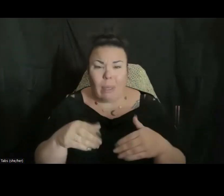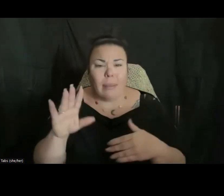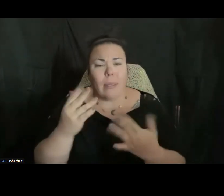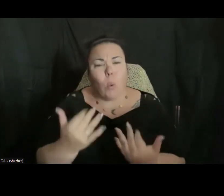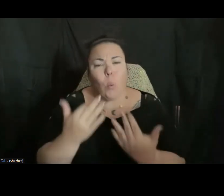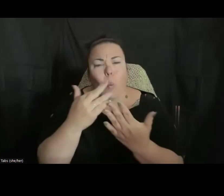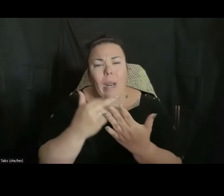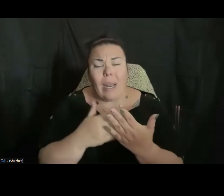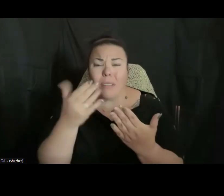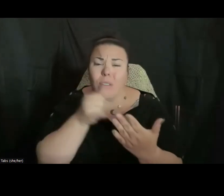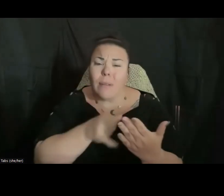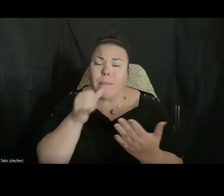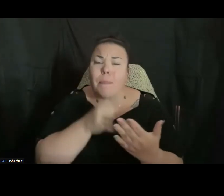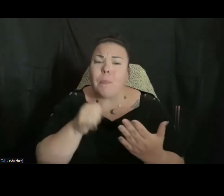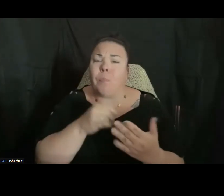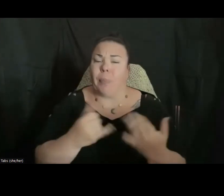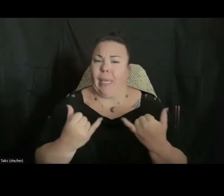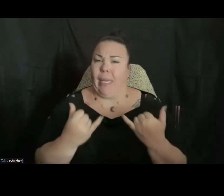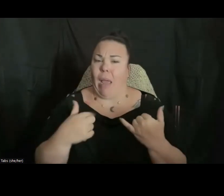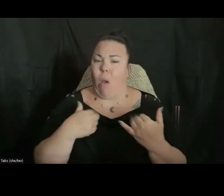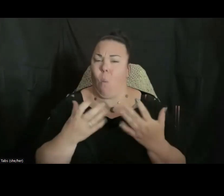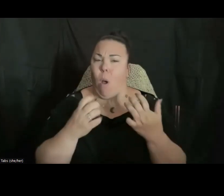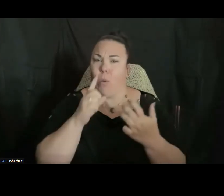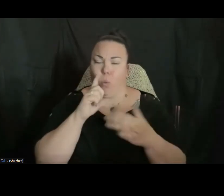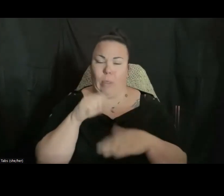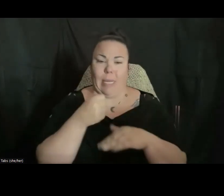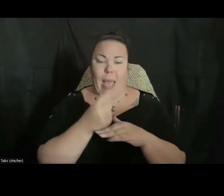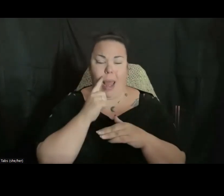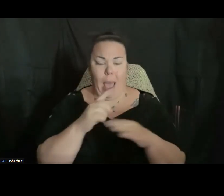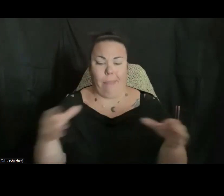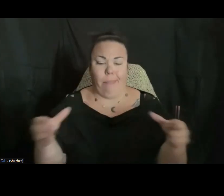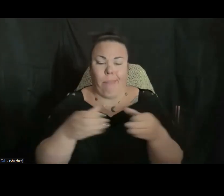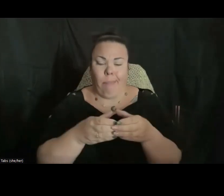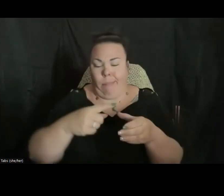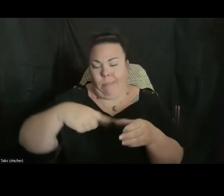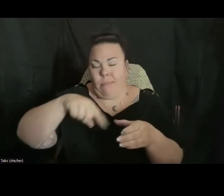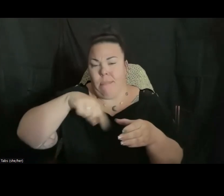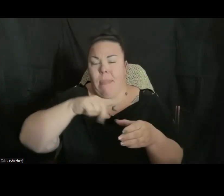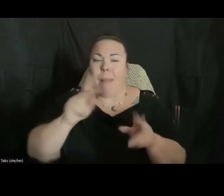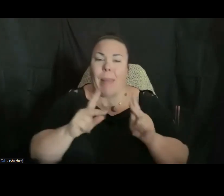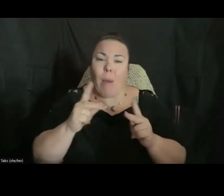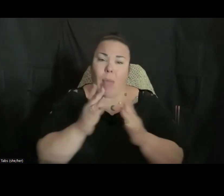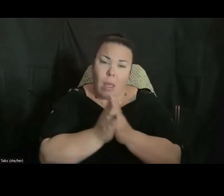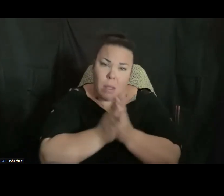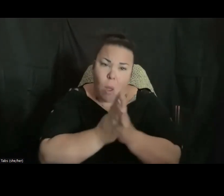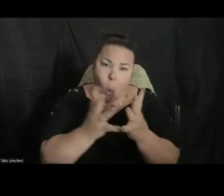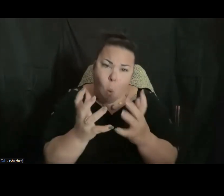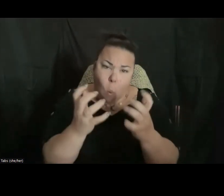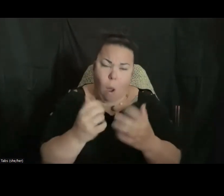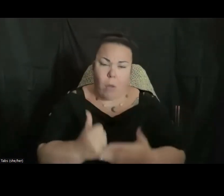is creating a network of clinicians that are eager to serve specifically survivors of domestic violence,